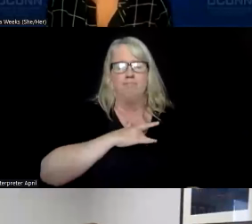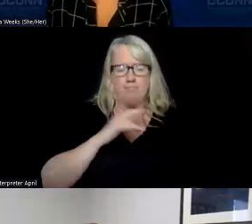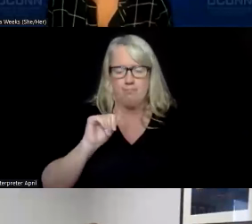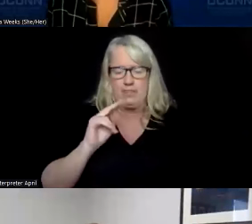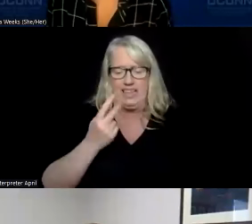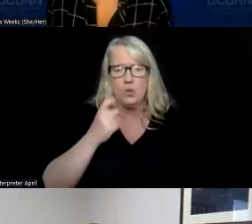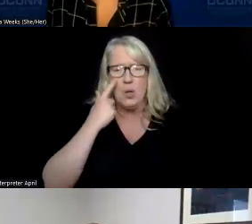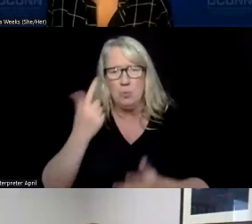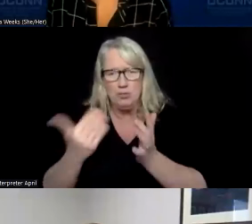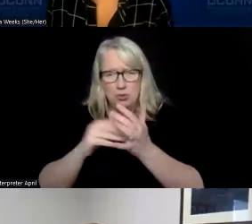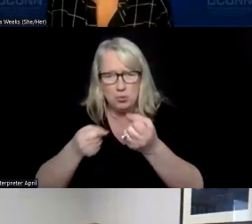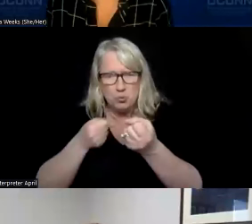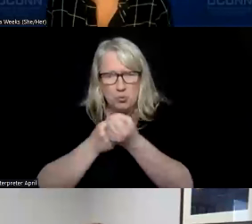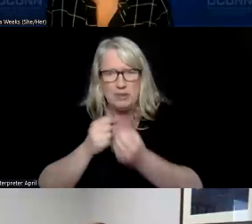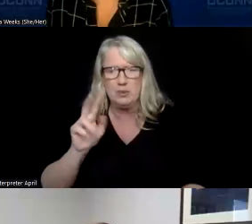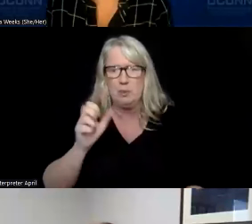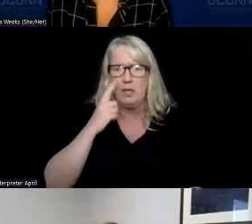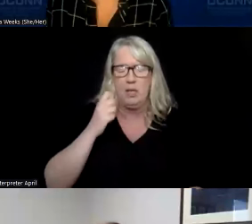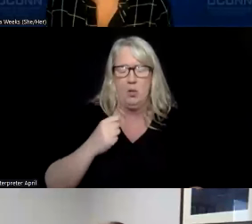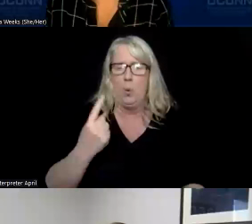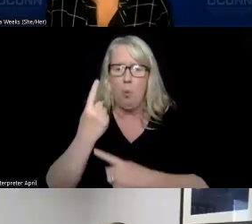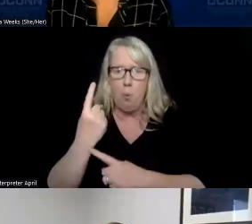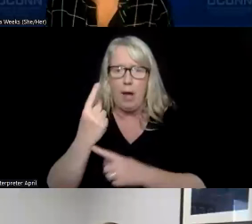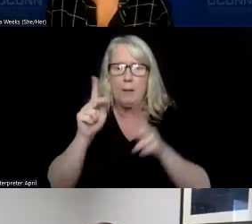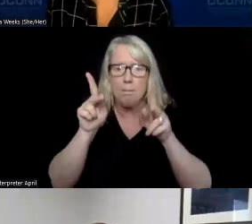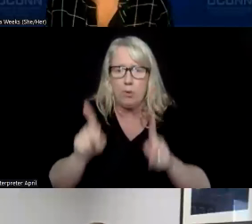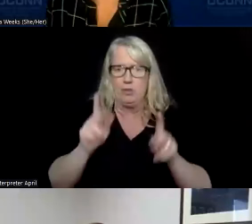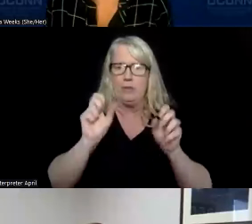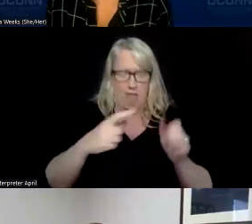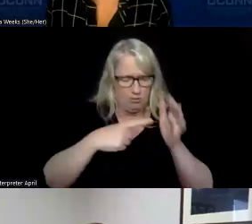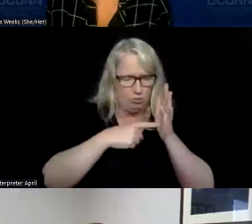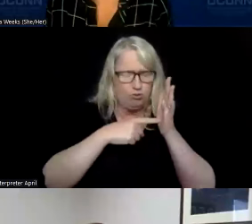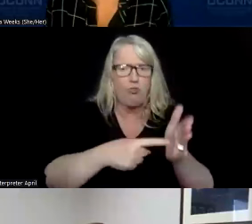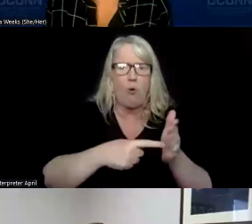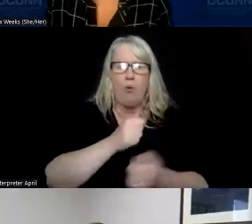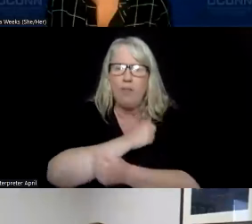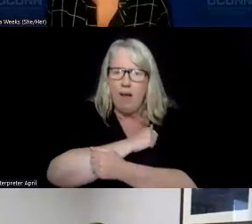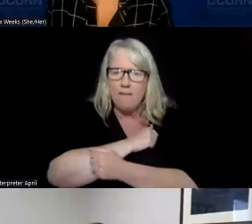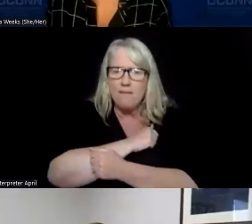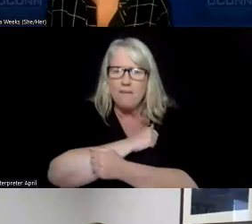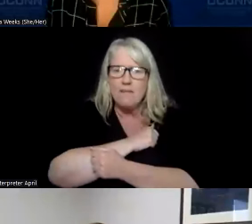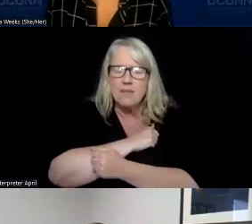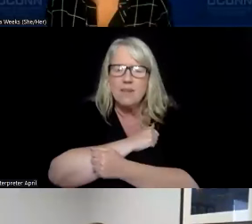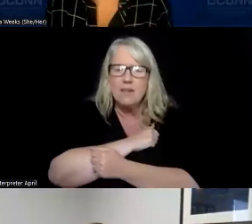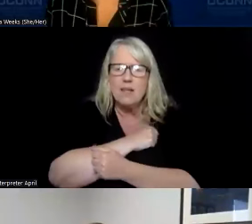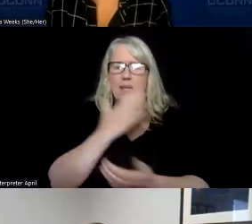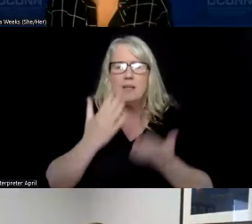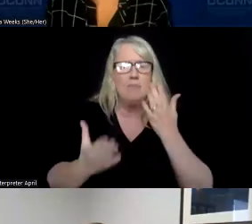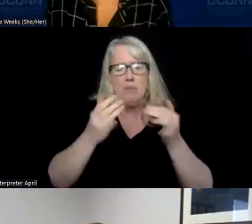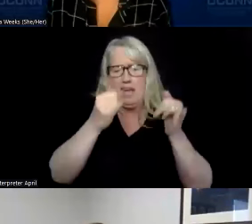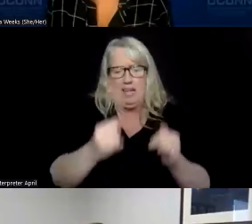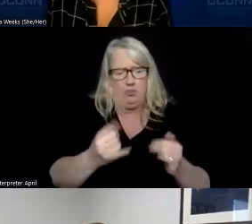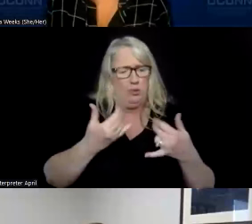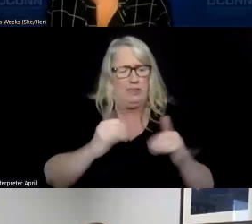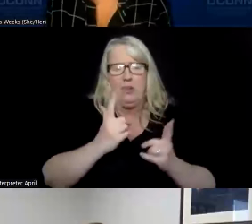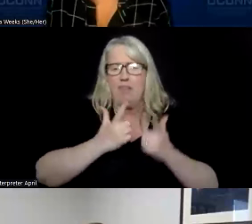just reiterated, Tina, is it takes one person to show love. And perhaps that individual would still be with us today,